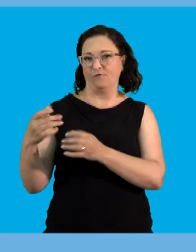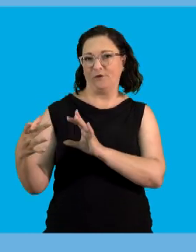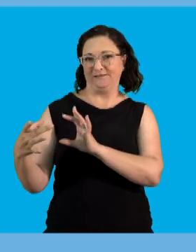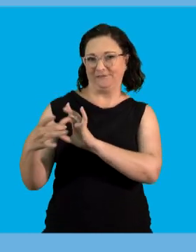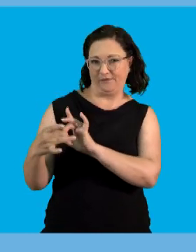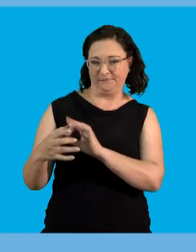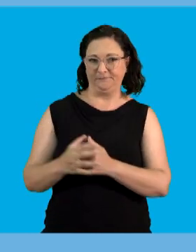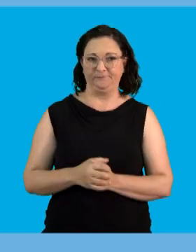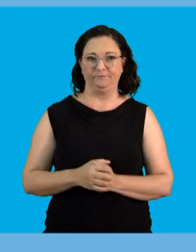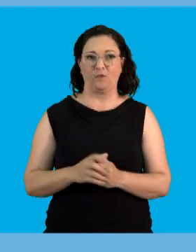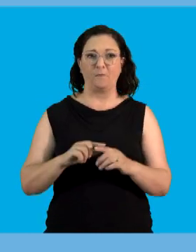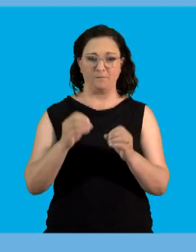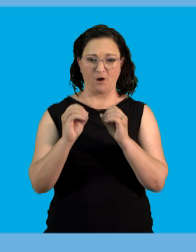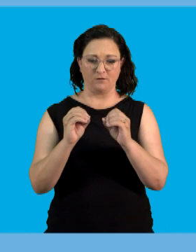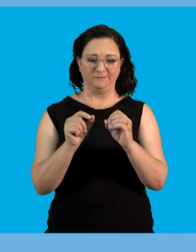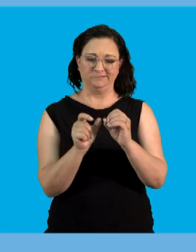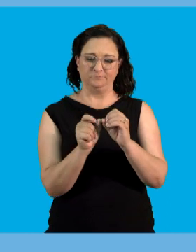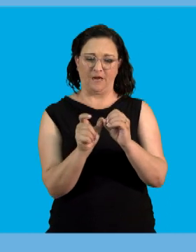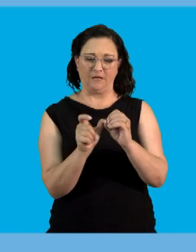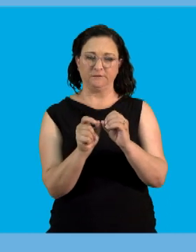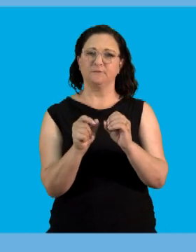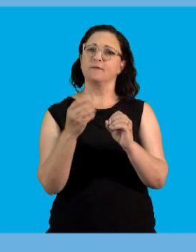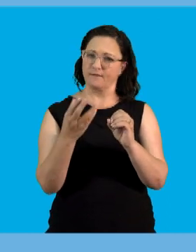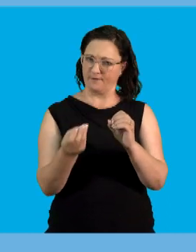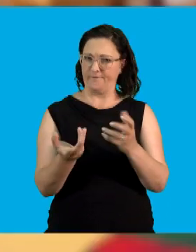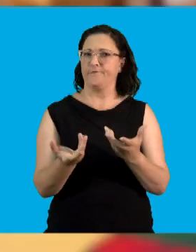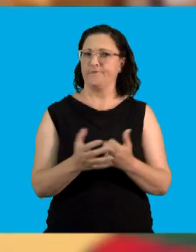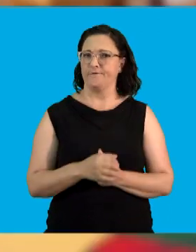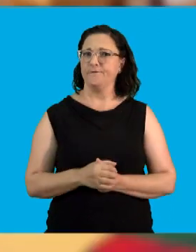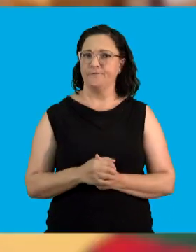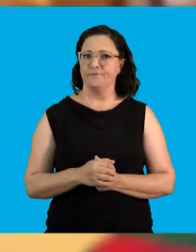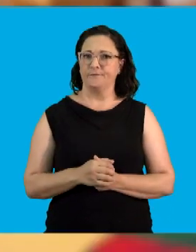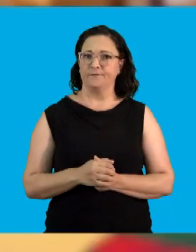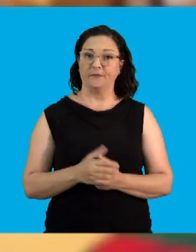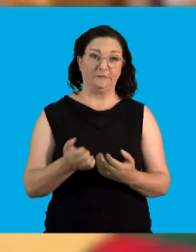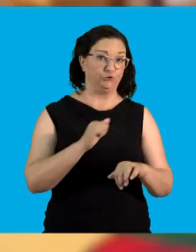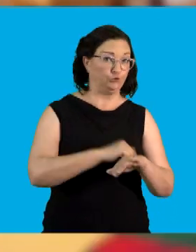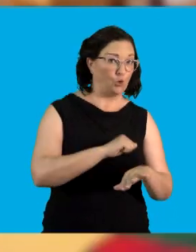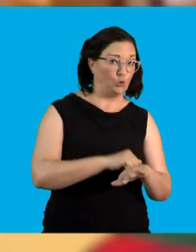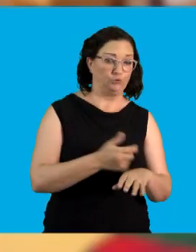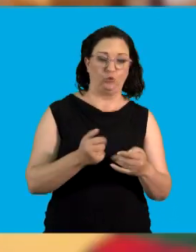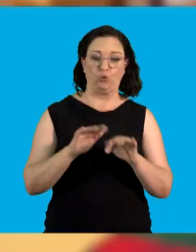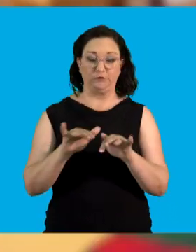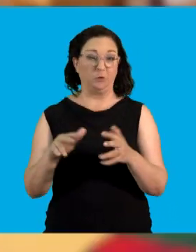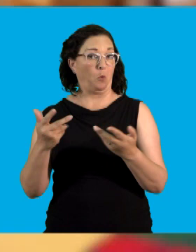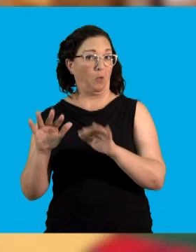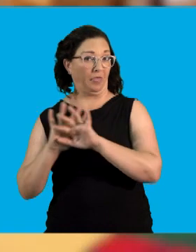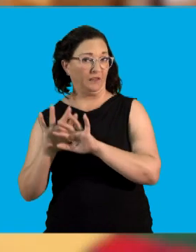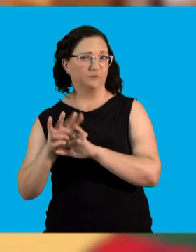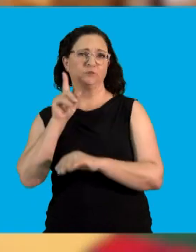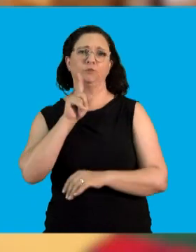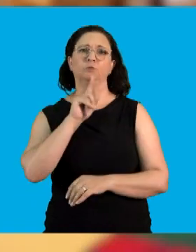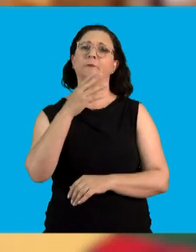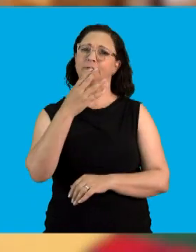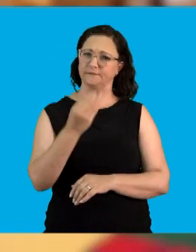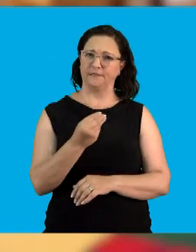you already know is that the particles have spaces between them. So all the particles that are making up matter, be it in a solid, a